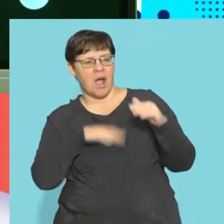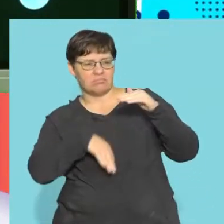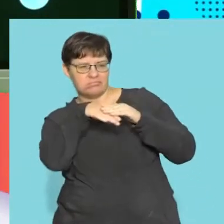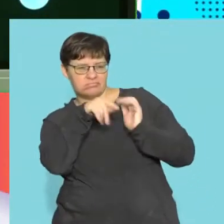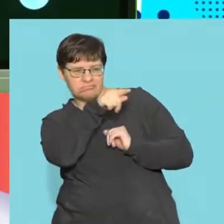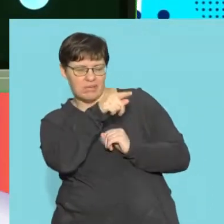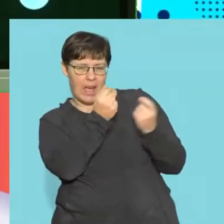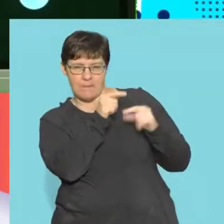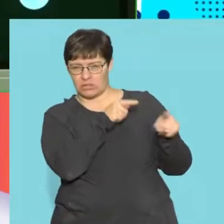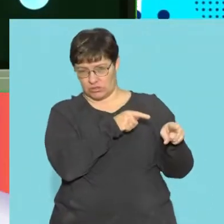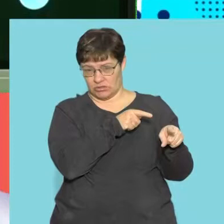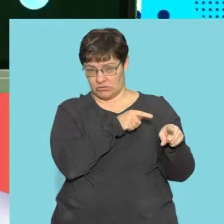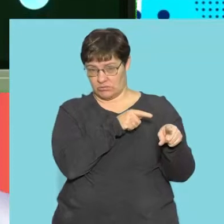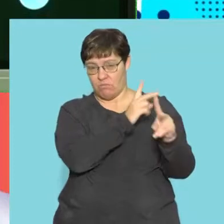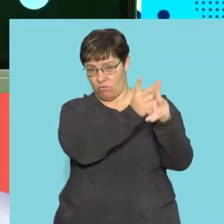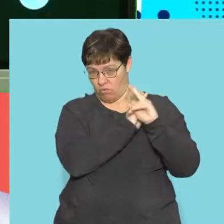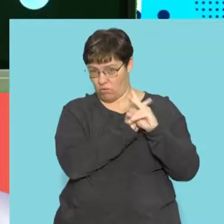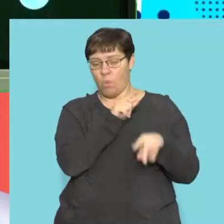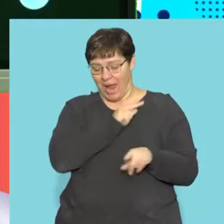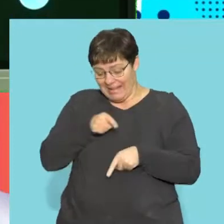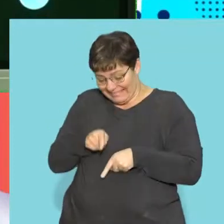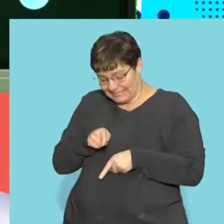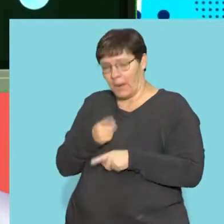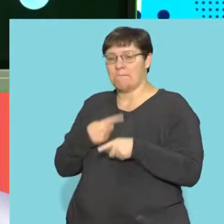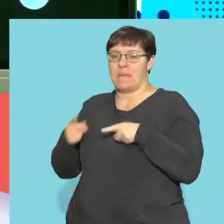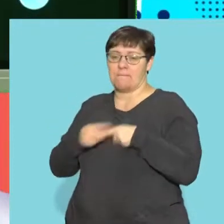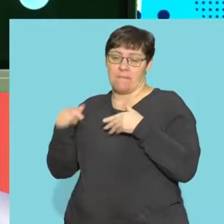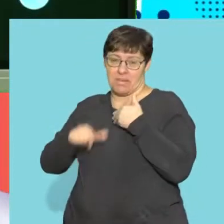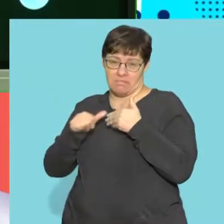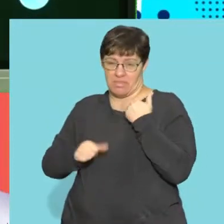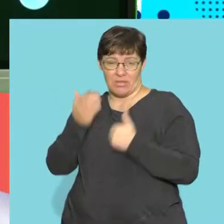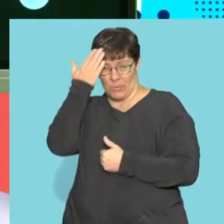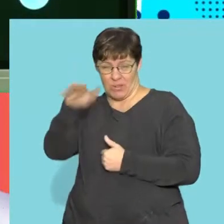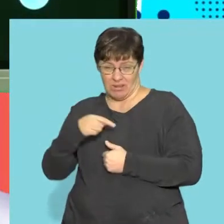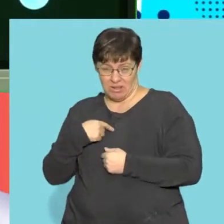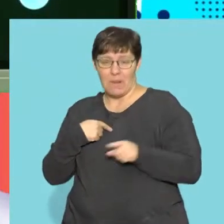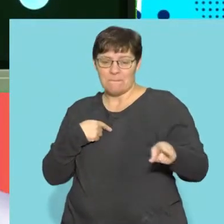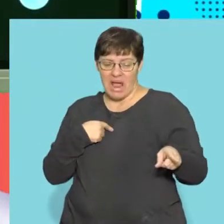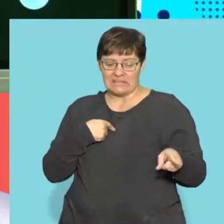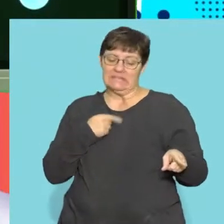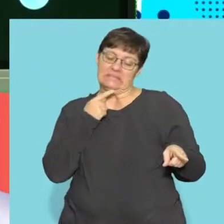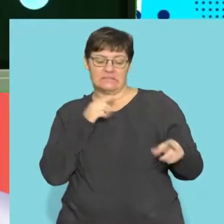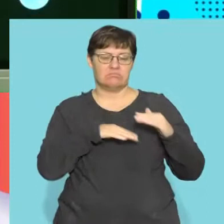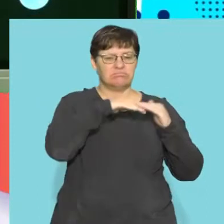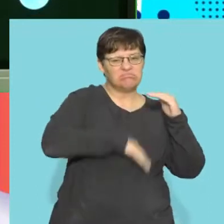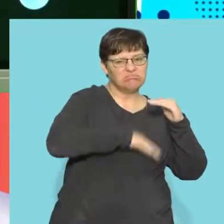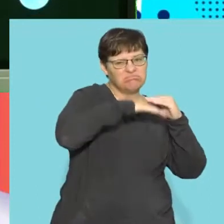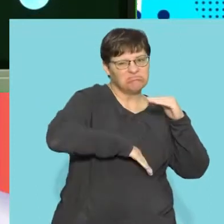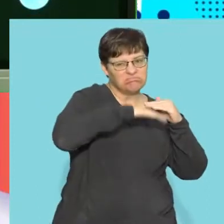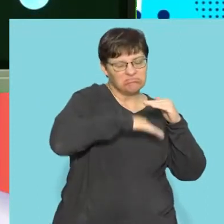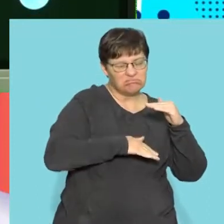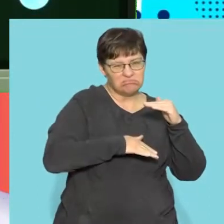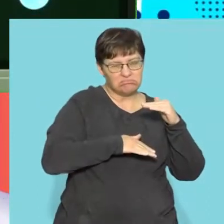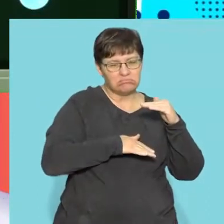cost, right? The cost of the house, which is the present value. So you know your monthly payment that you are willing to pay. You